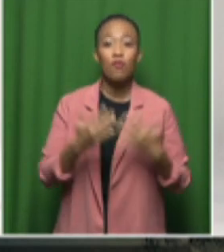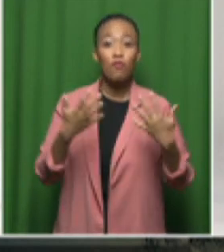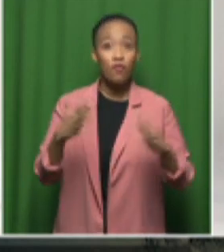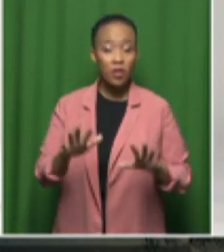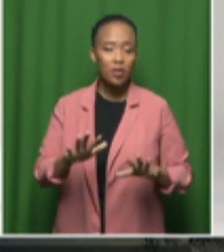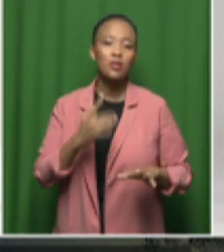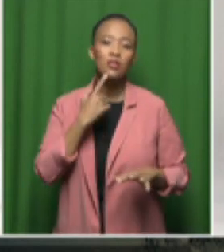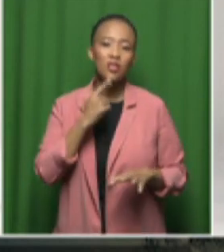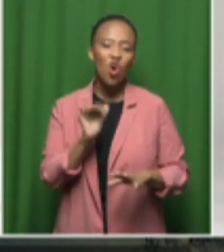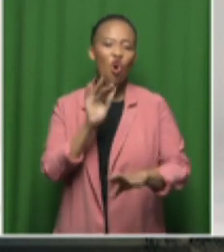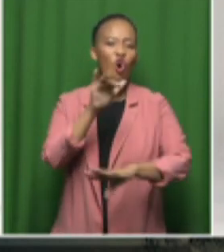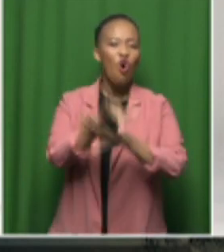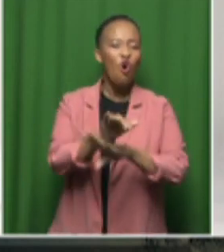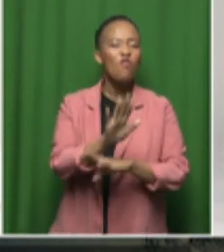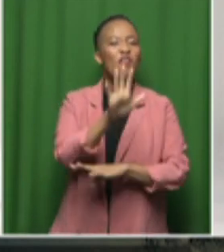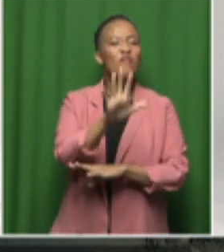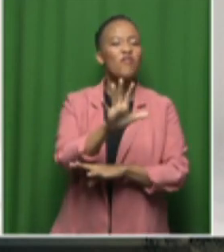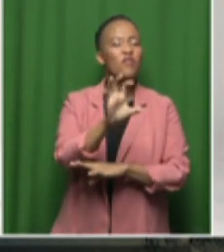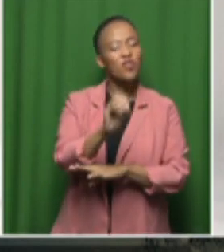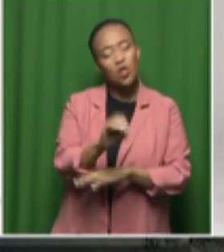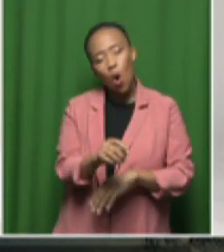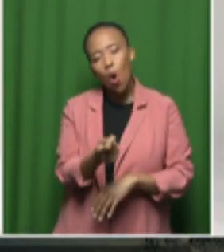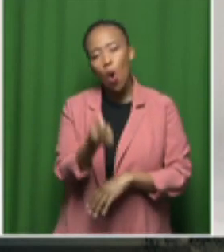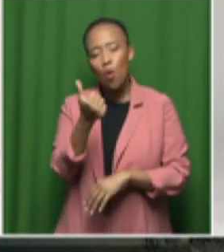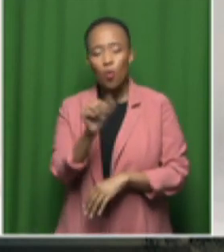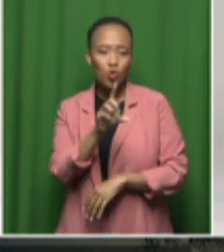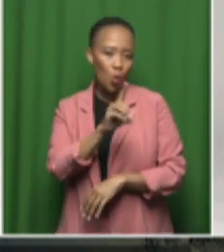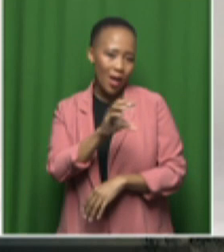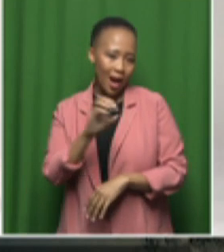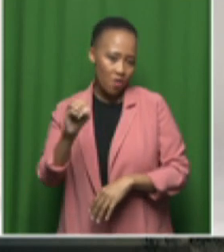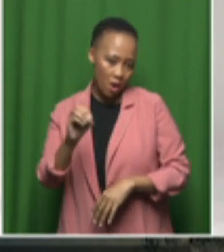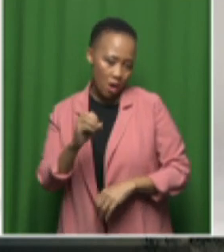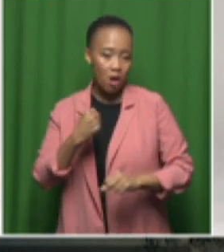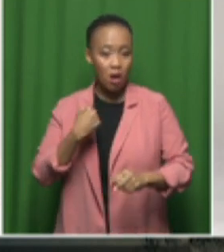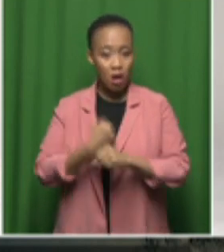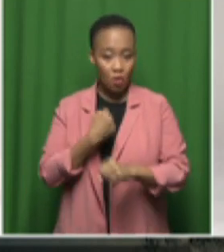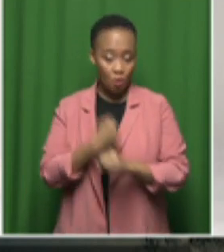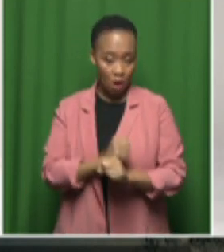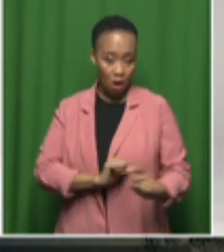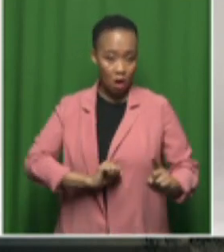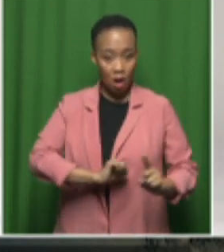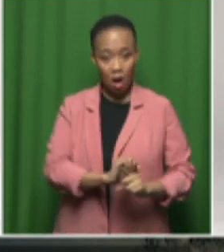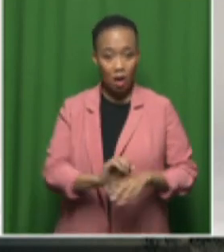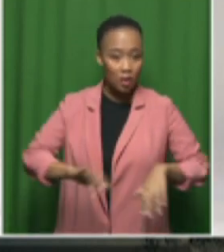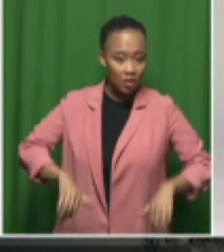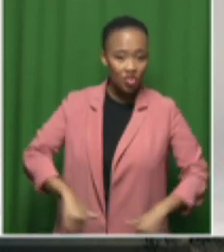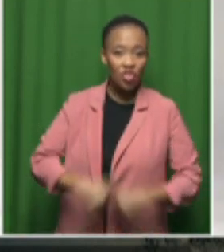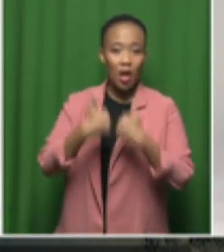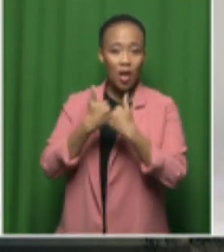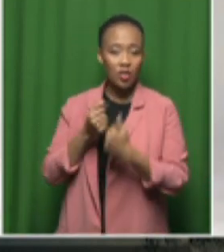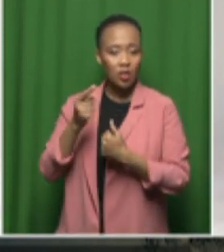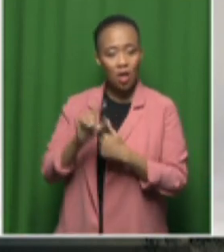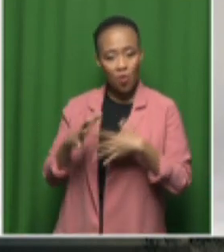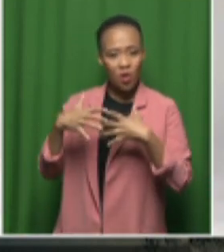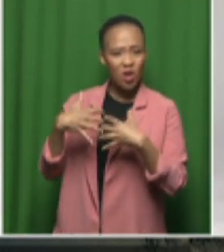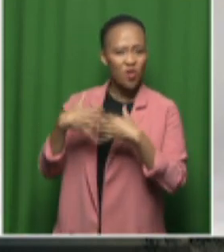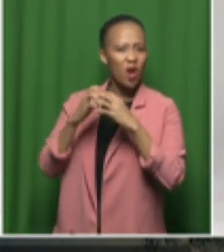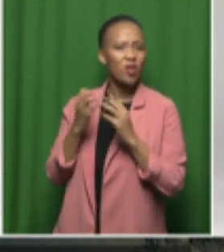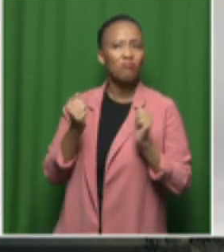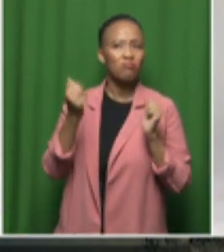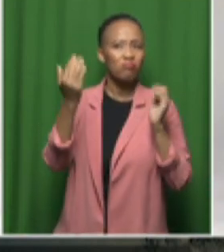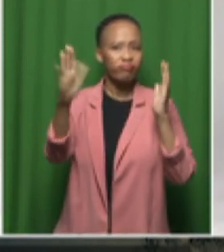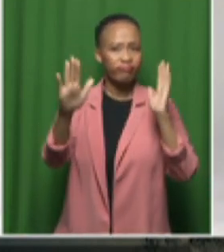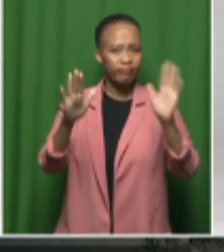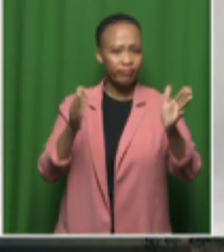50 works, almost 100. Speak to us about the challenges that curating this exhibition also